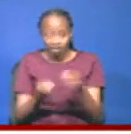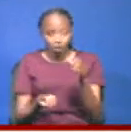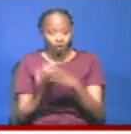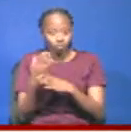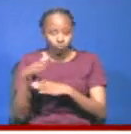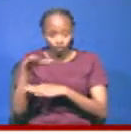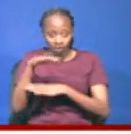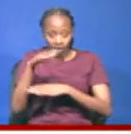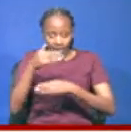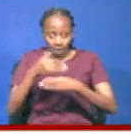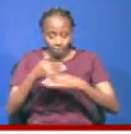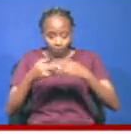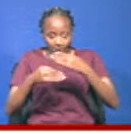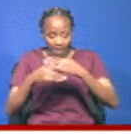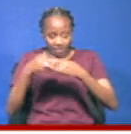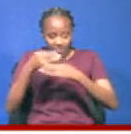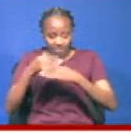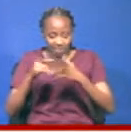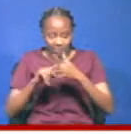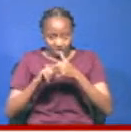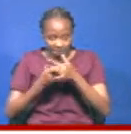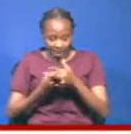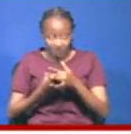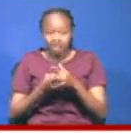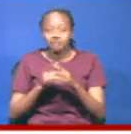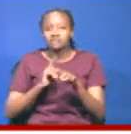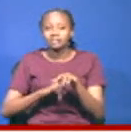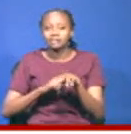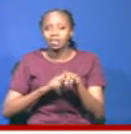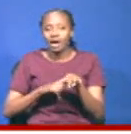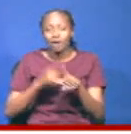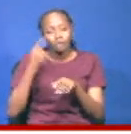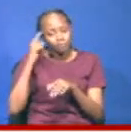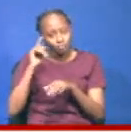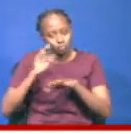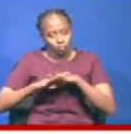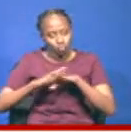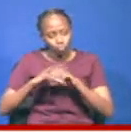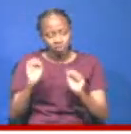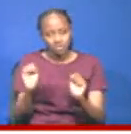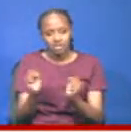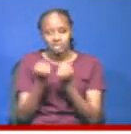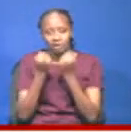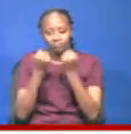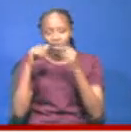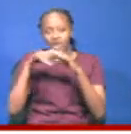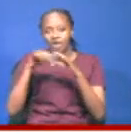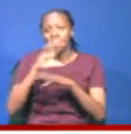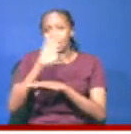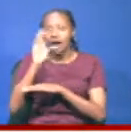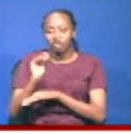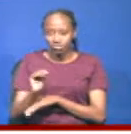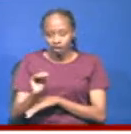towards building healthier, safer, and more resilient communities in our Africa.